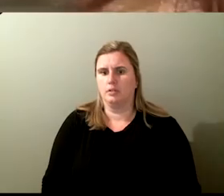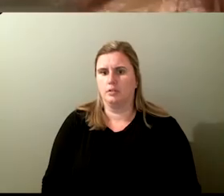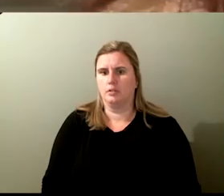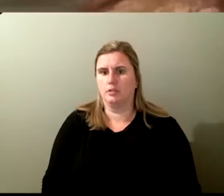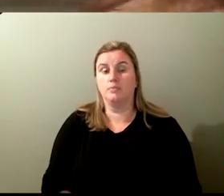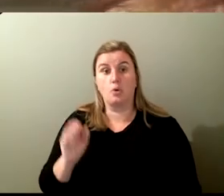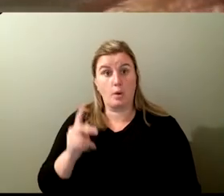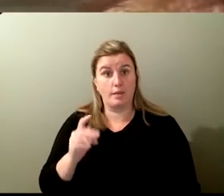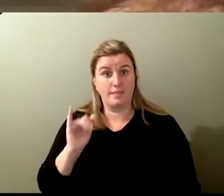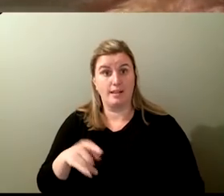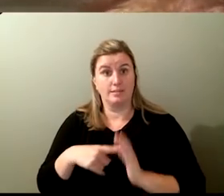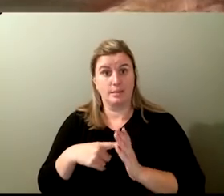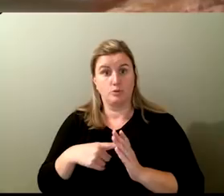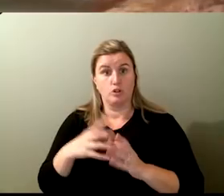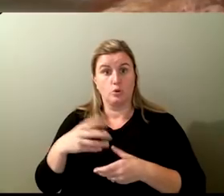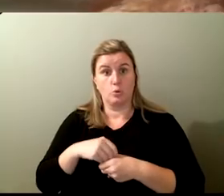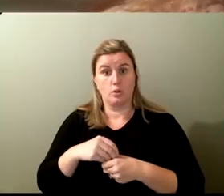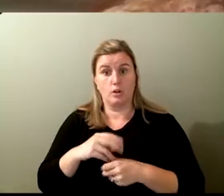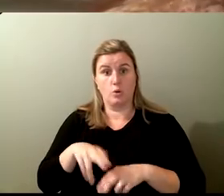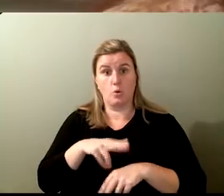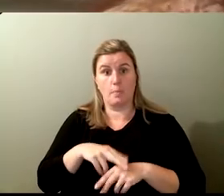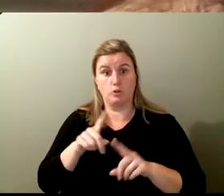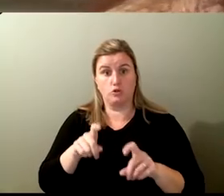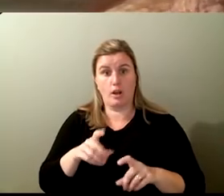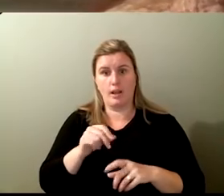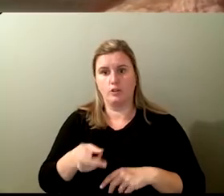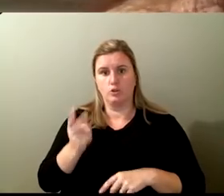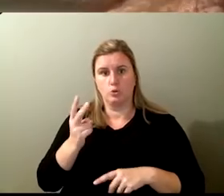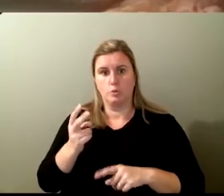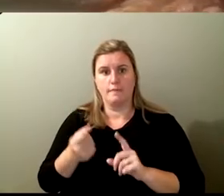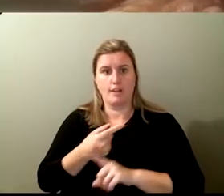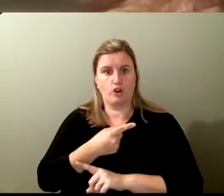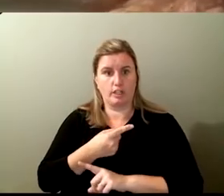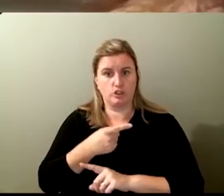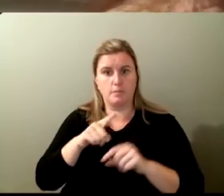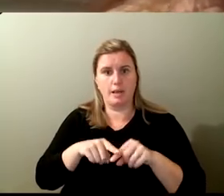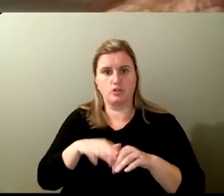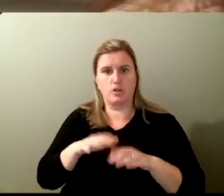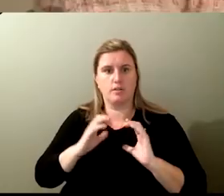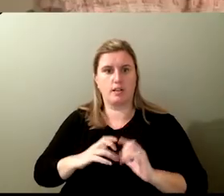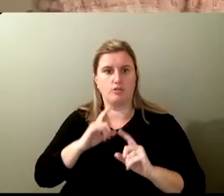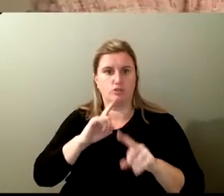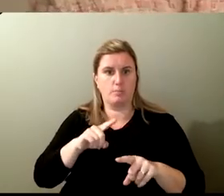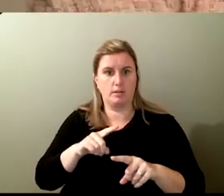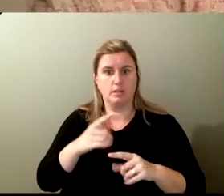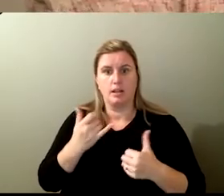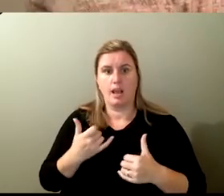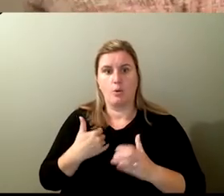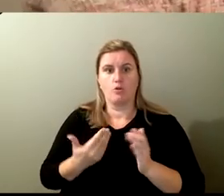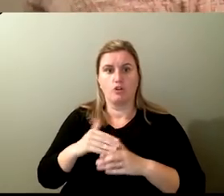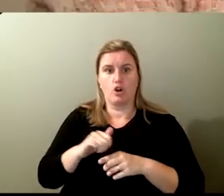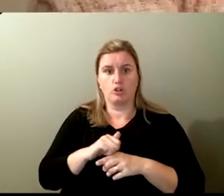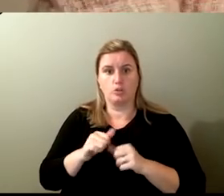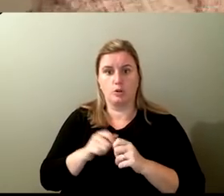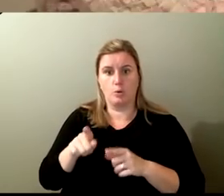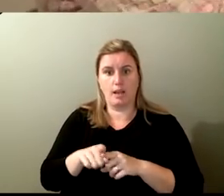Okay, so that demonstration included a normal trial and then 2 variations based on the client's responses. I will now rehearse with you as the